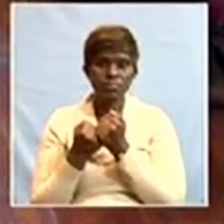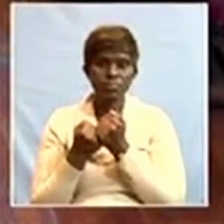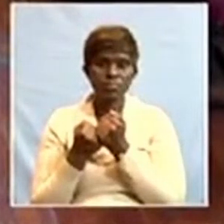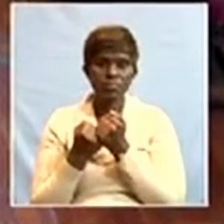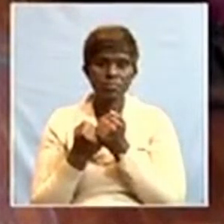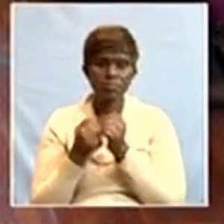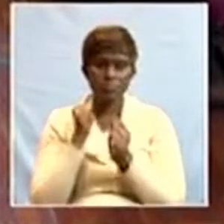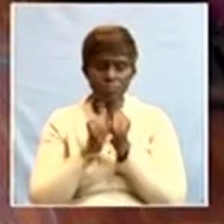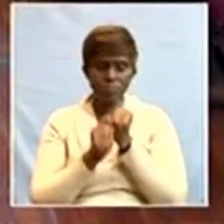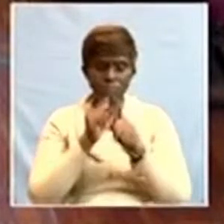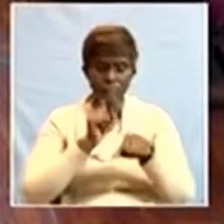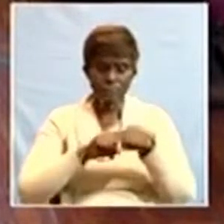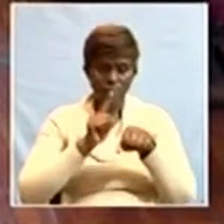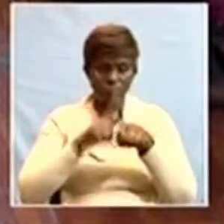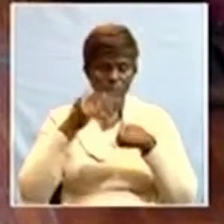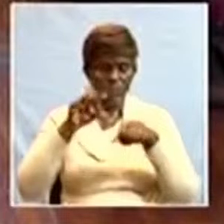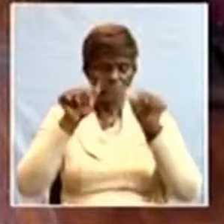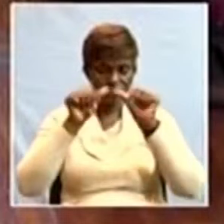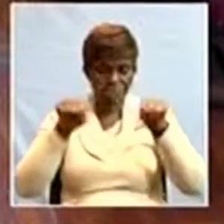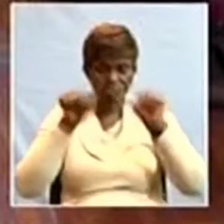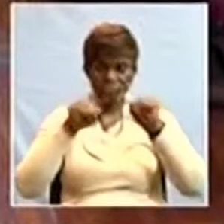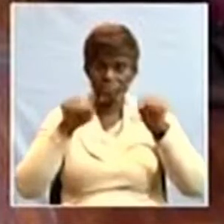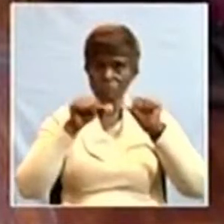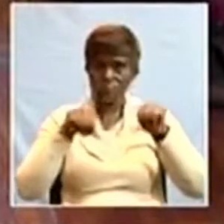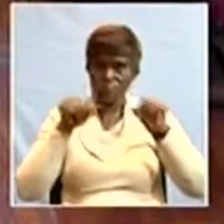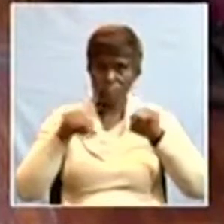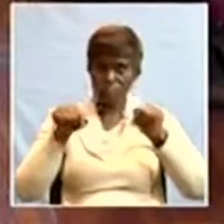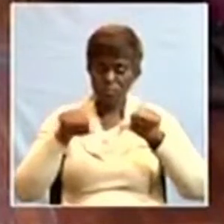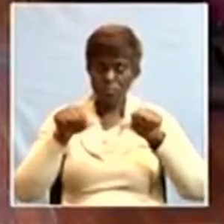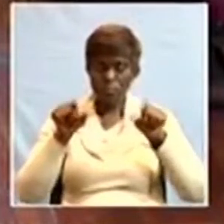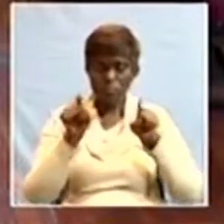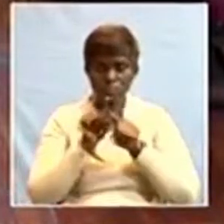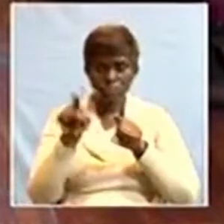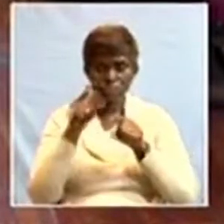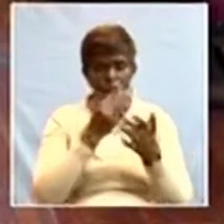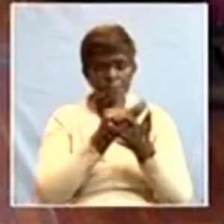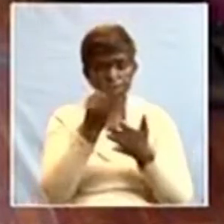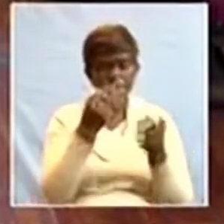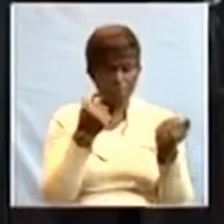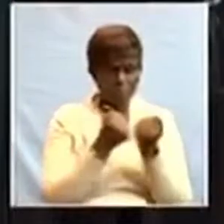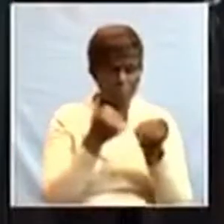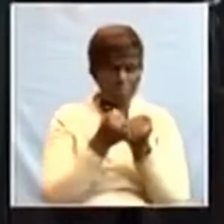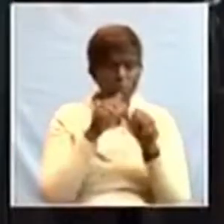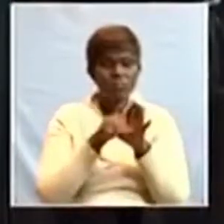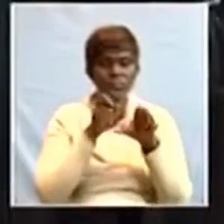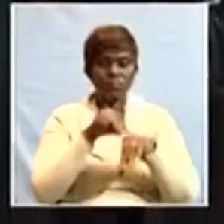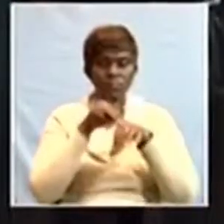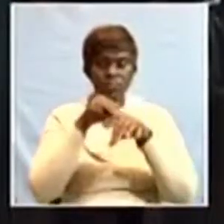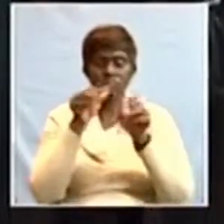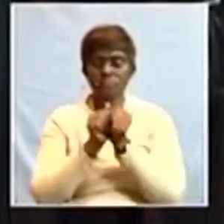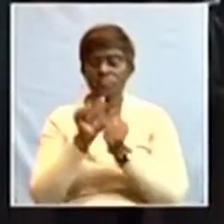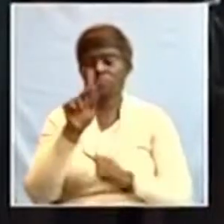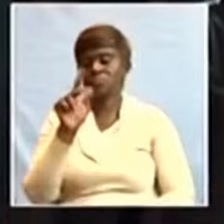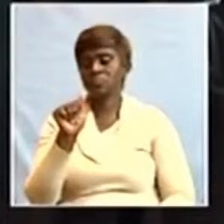which at the time of the audit, the inputs in Mongo and